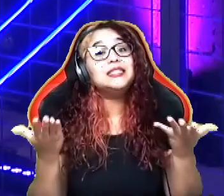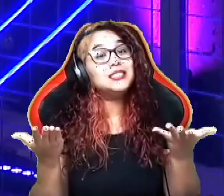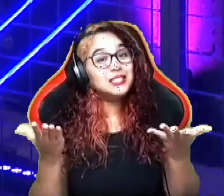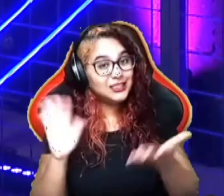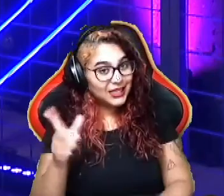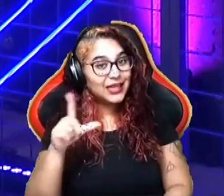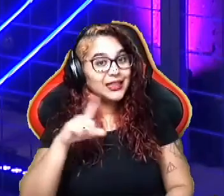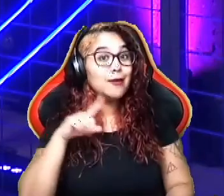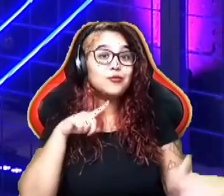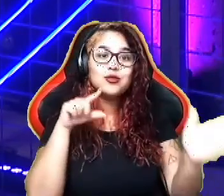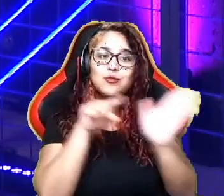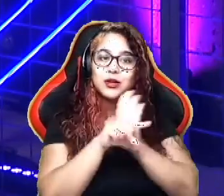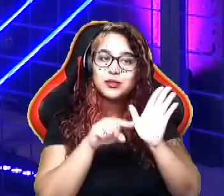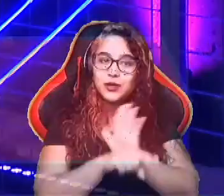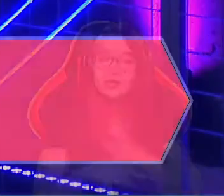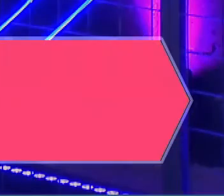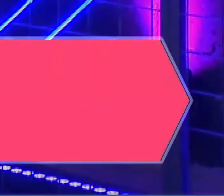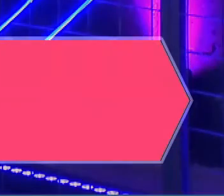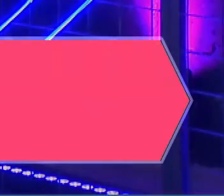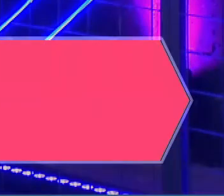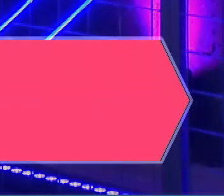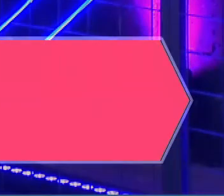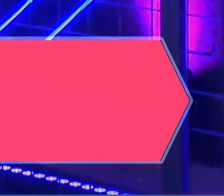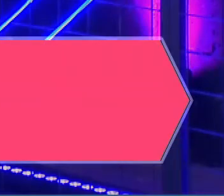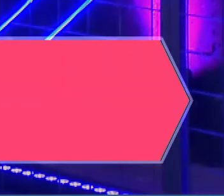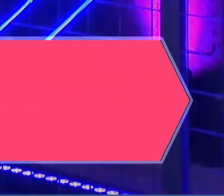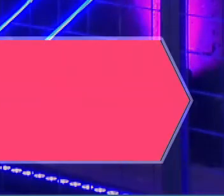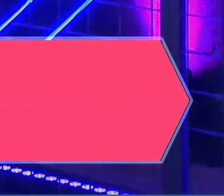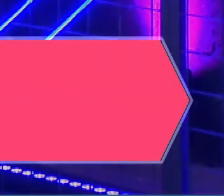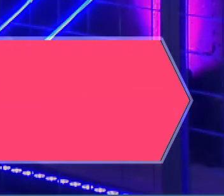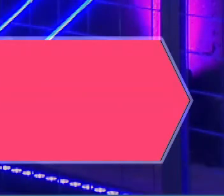Yes, we already have a few questions for you guys.